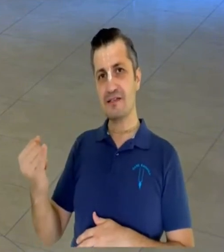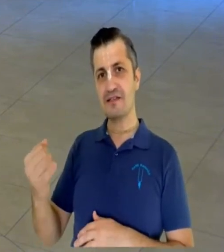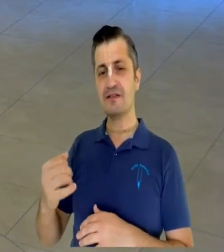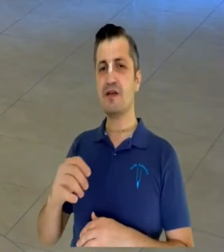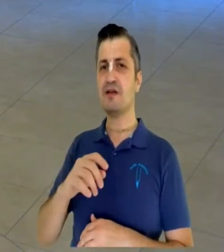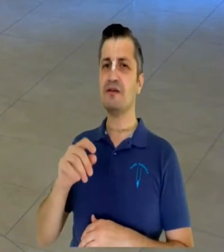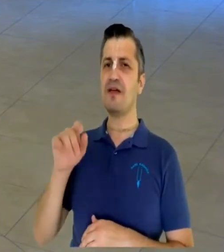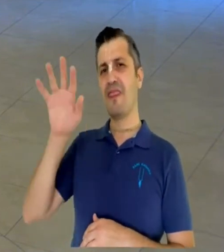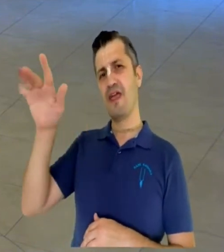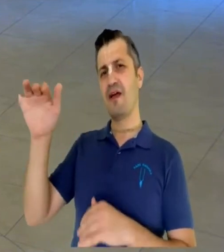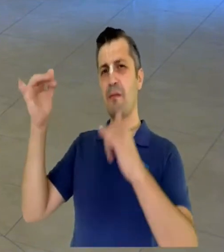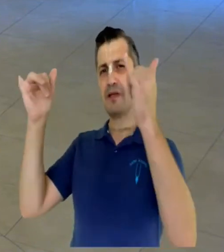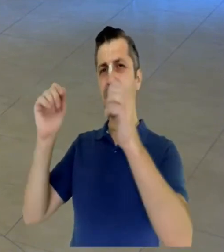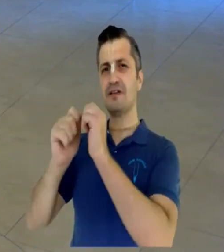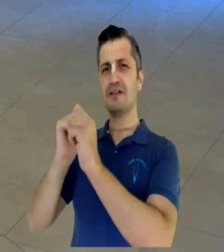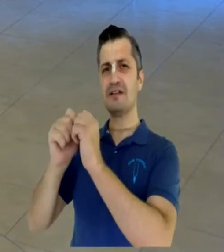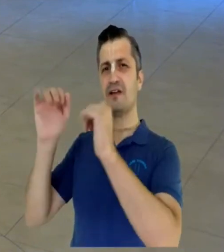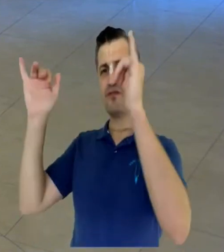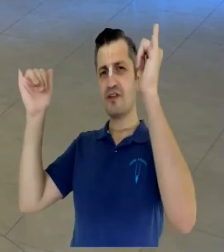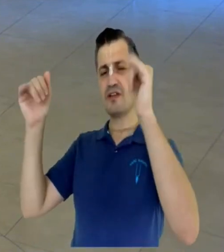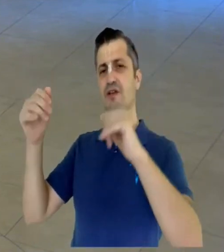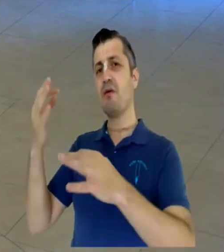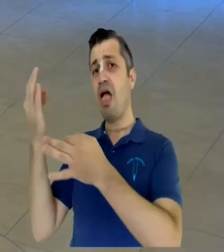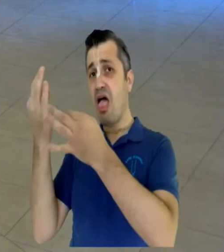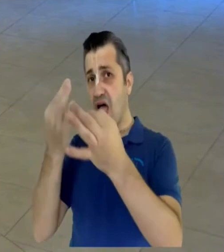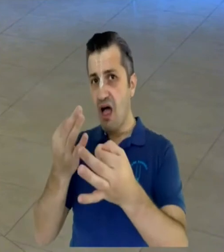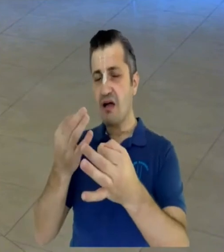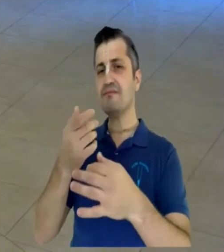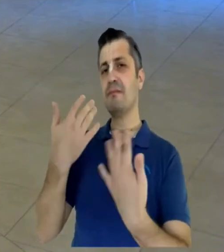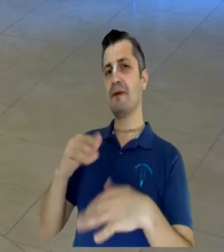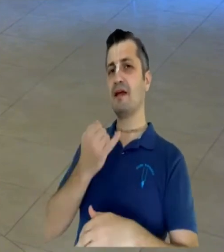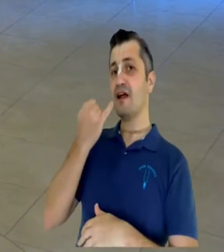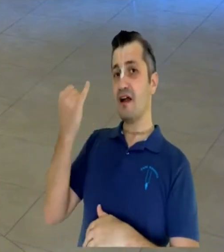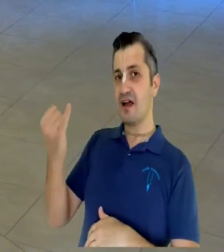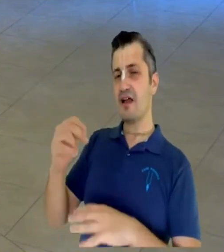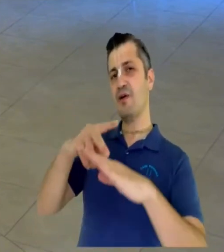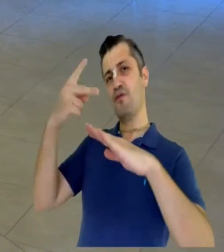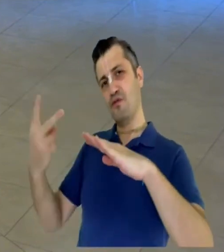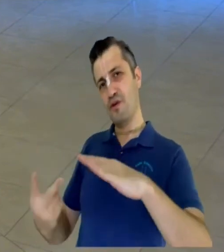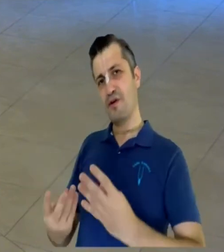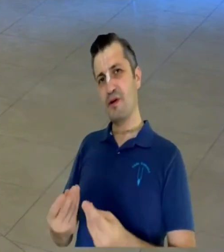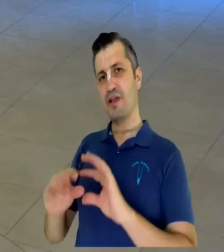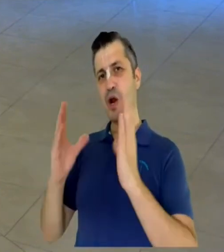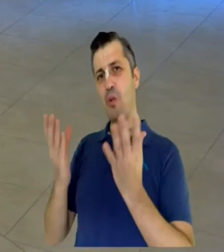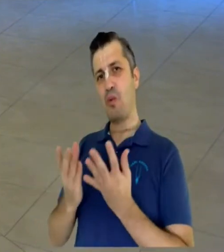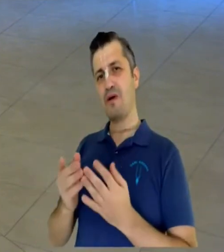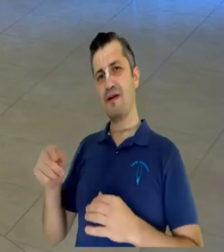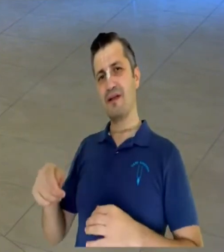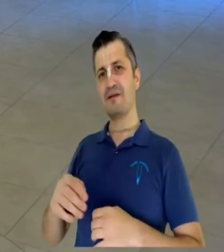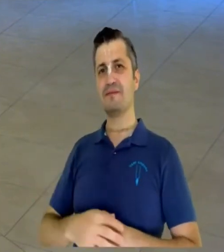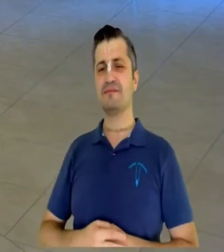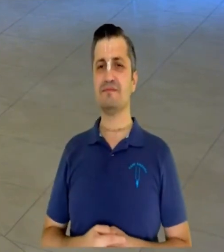or Sankirtan festival. So, but I believe it's more the nature of the actual